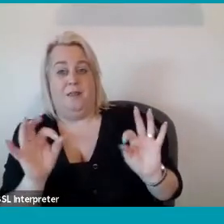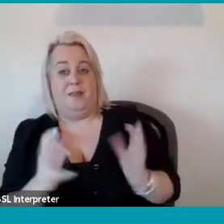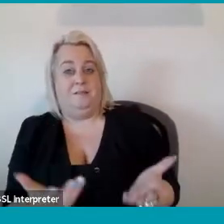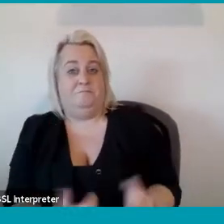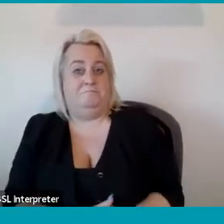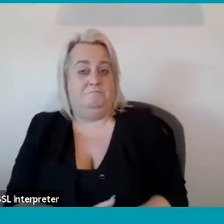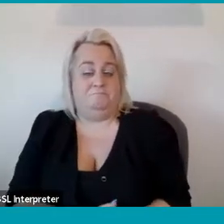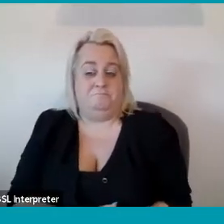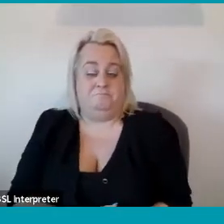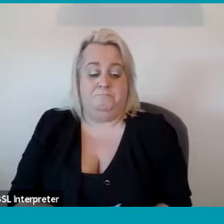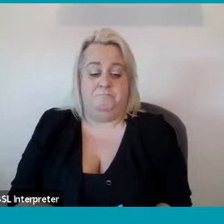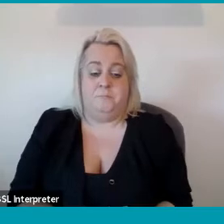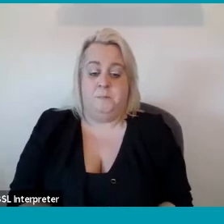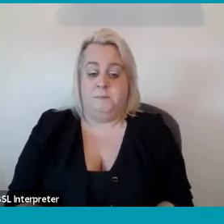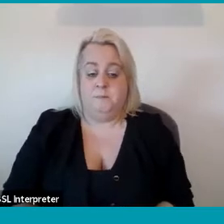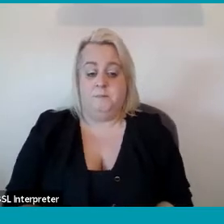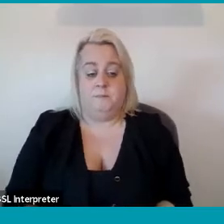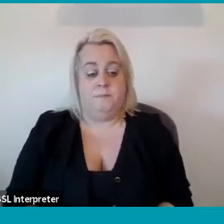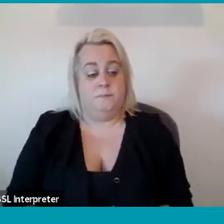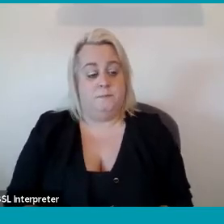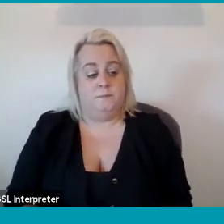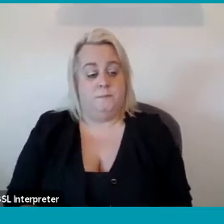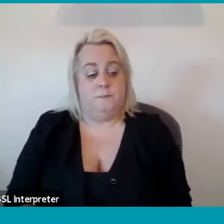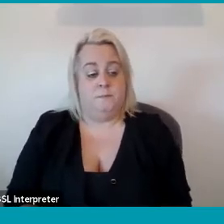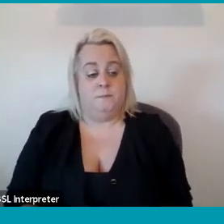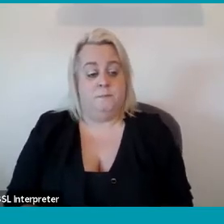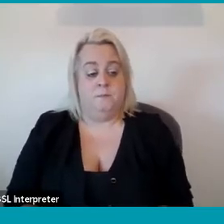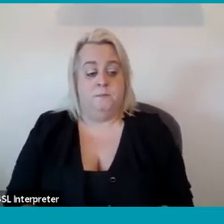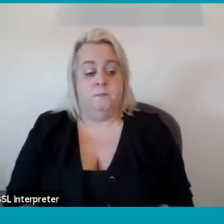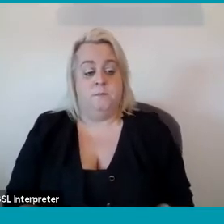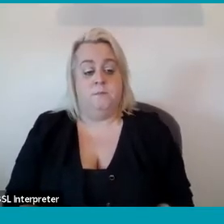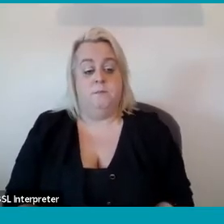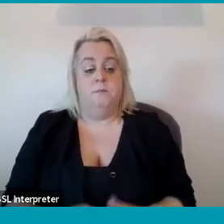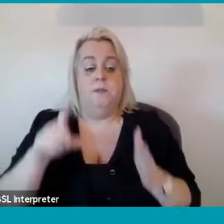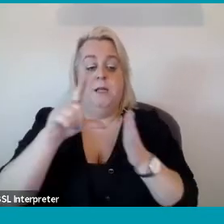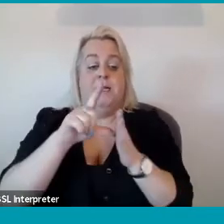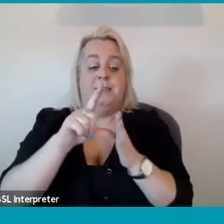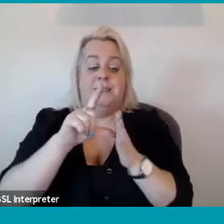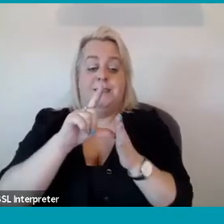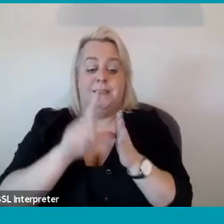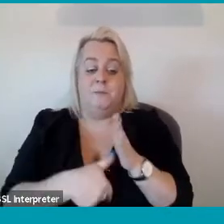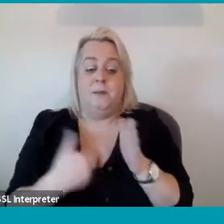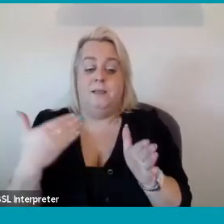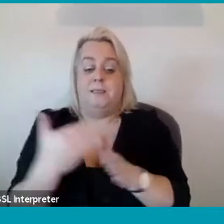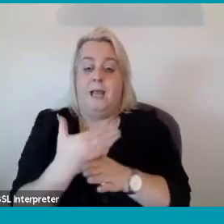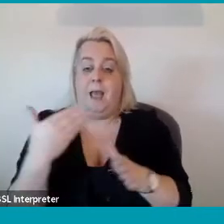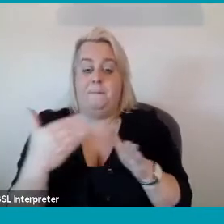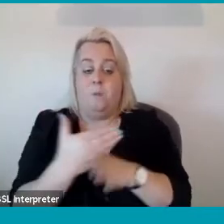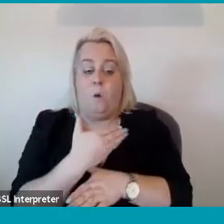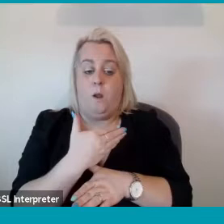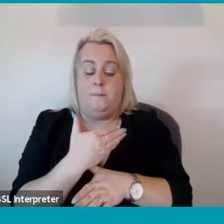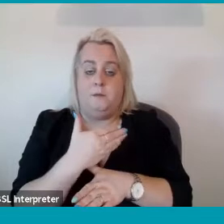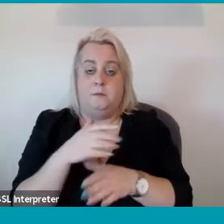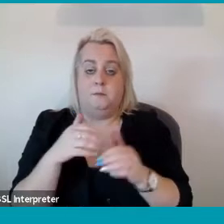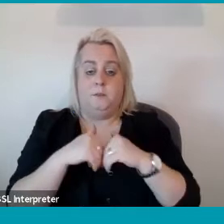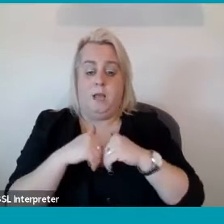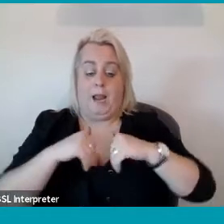like. So, okay, the disability employment gap in the UK, what do you think that might be? So this is the percentage